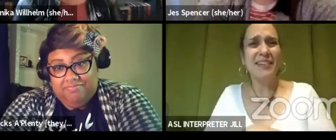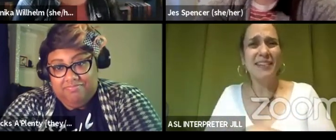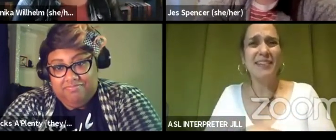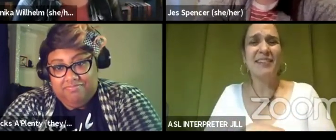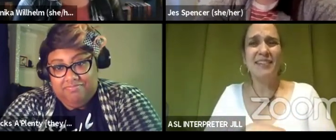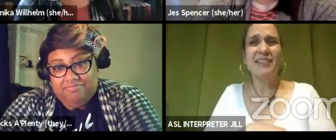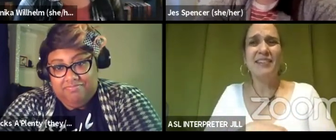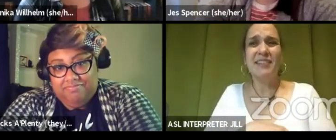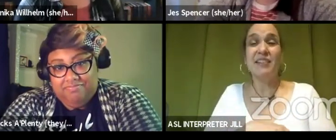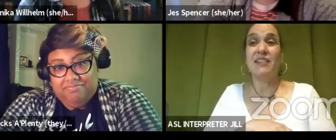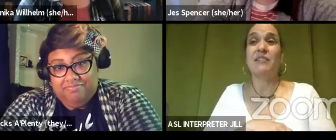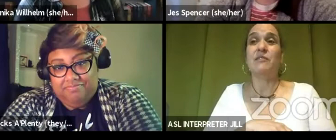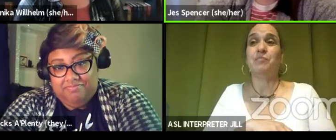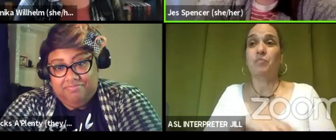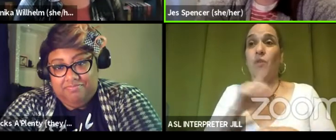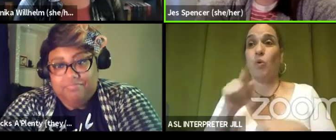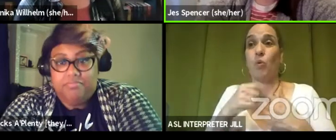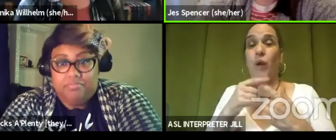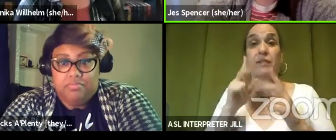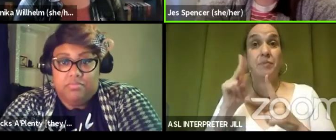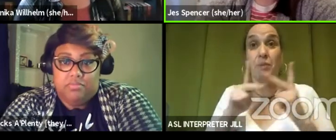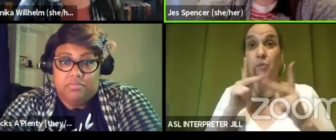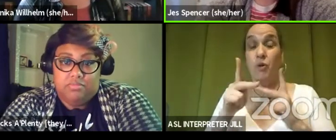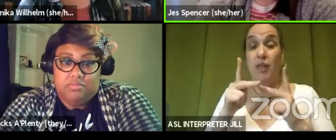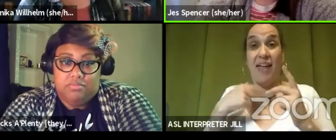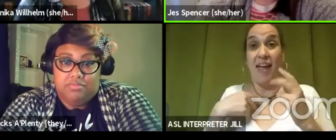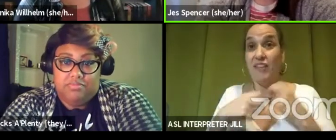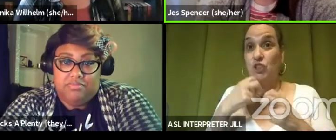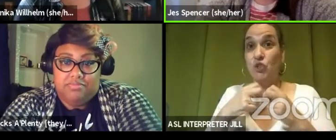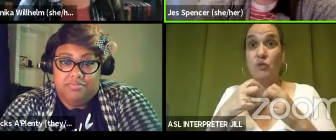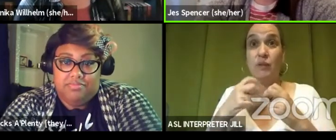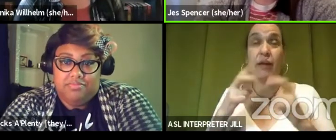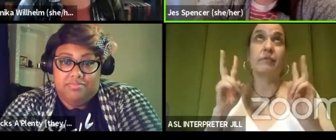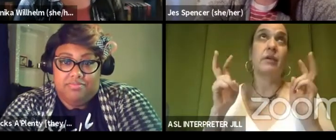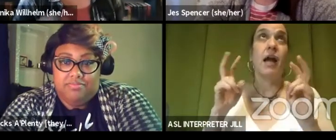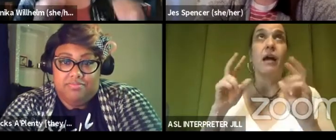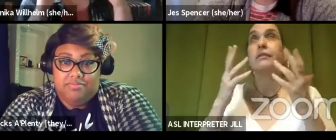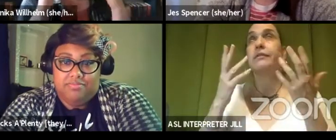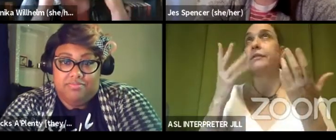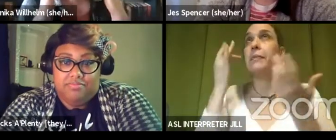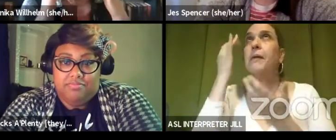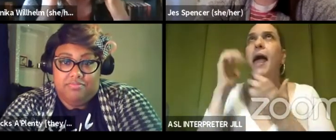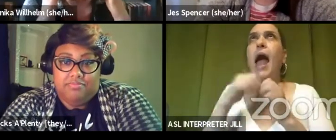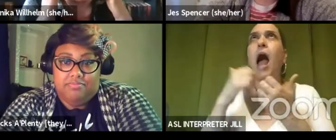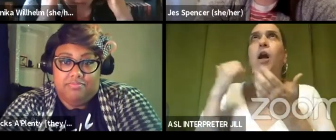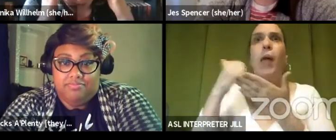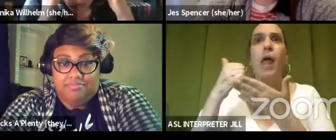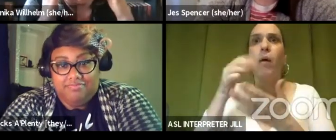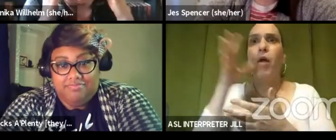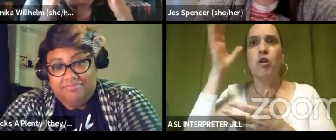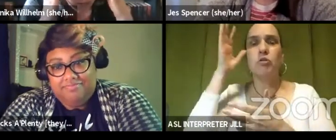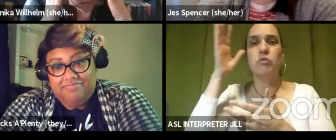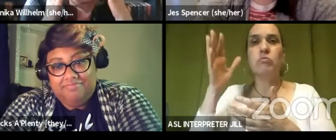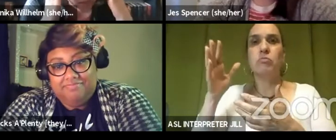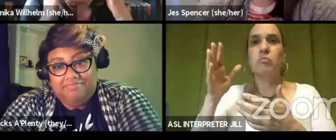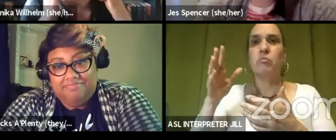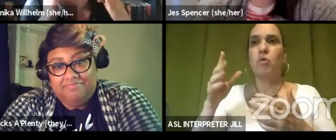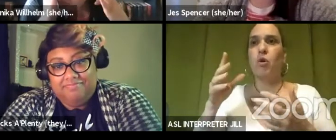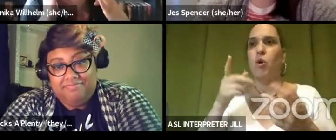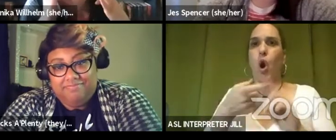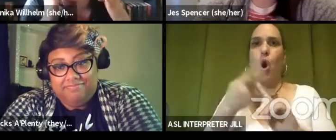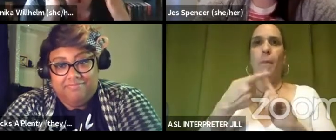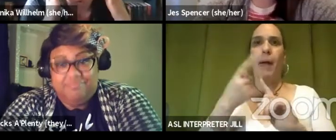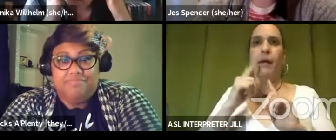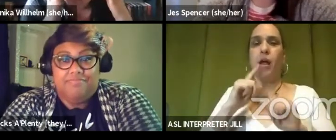when they come up against issues like, how do we help parents? A wall comes out of like, well, we can't. That costs too much